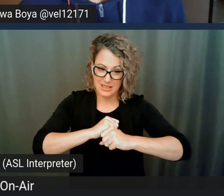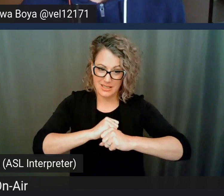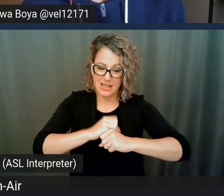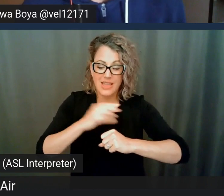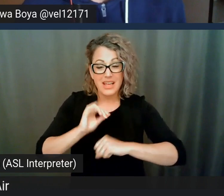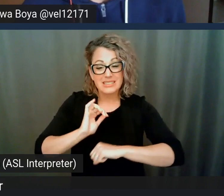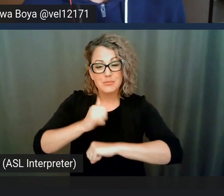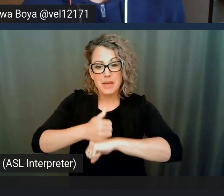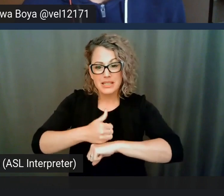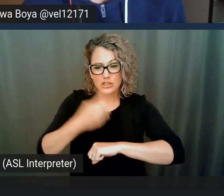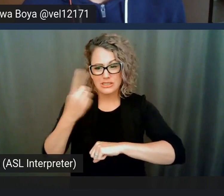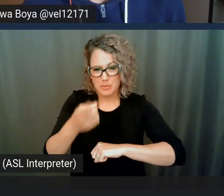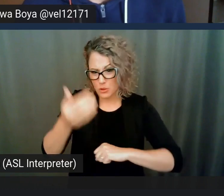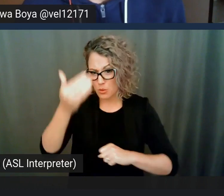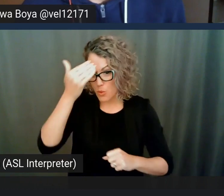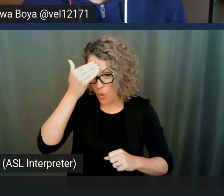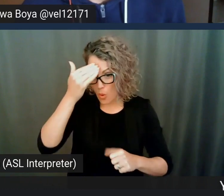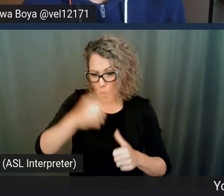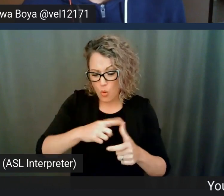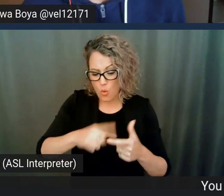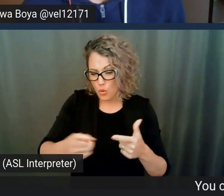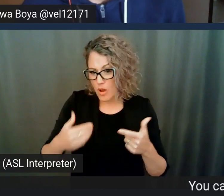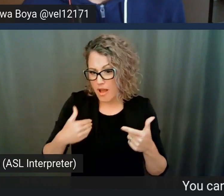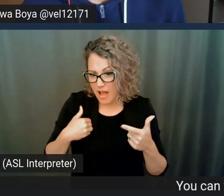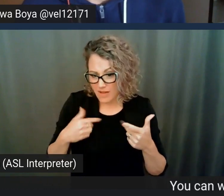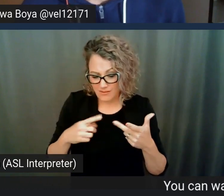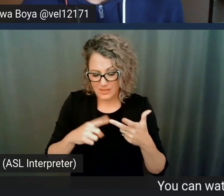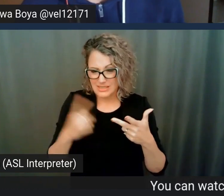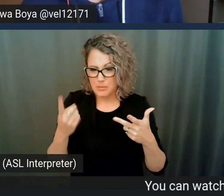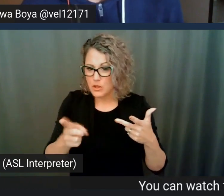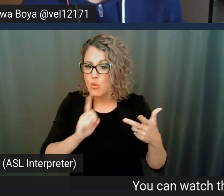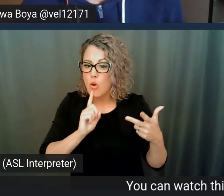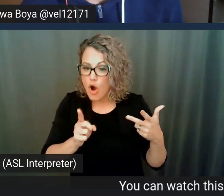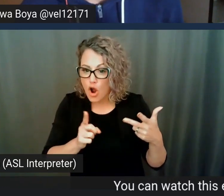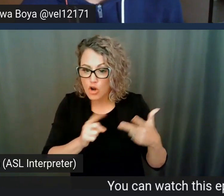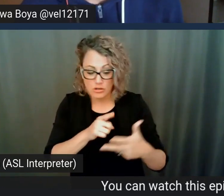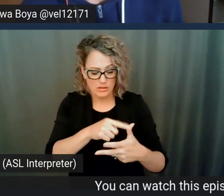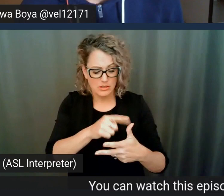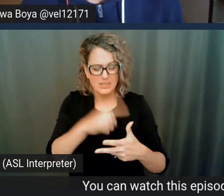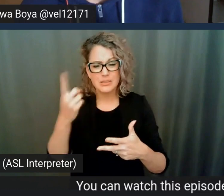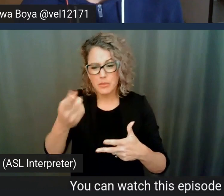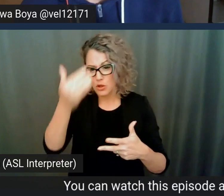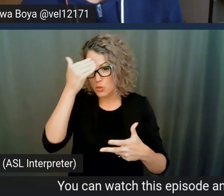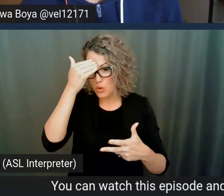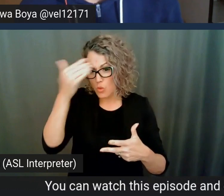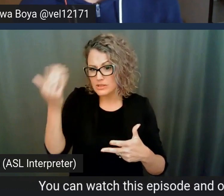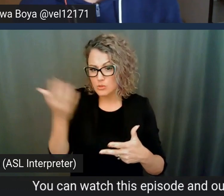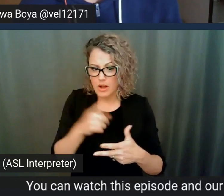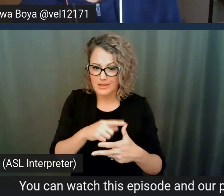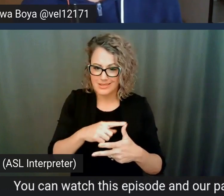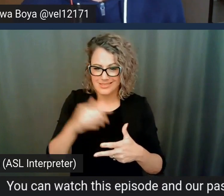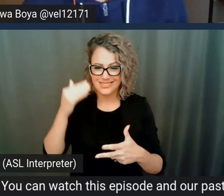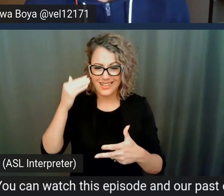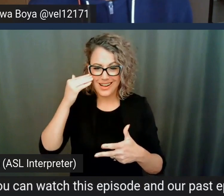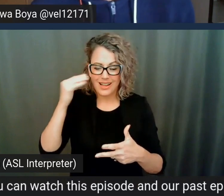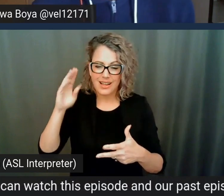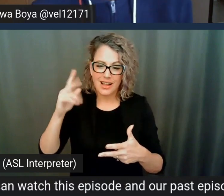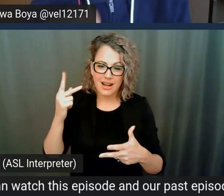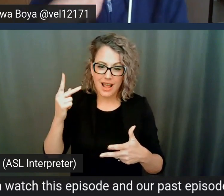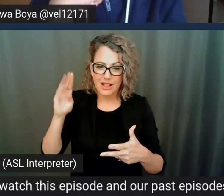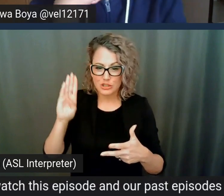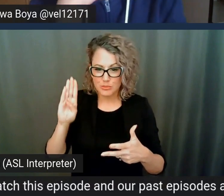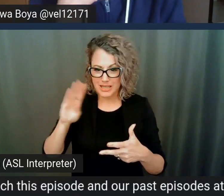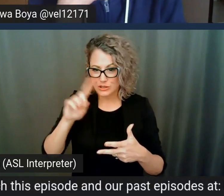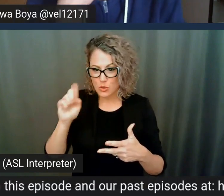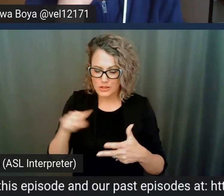something something you have, and something you are. Something is these knowledge-based questions like your social